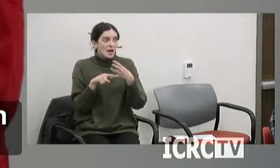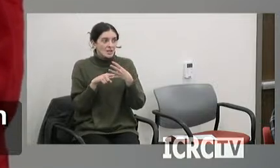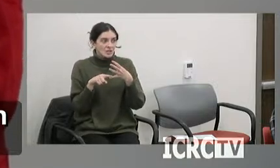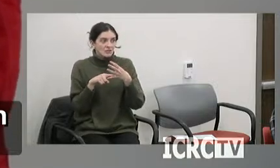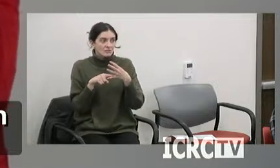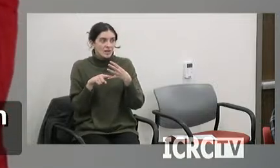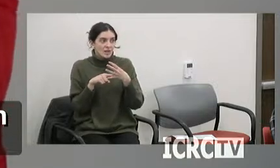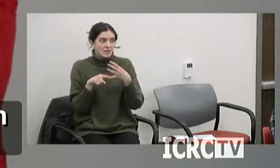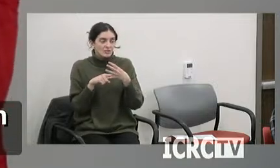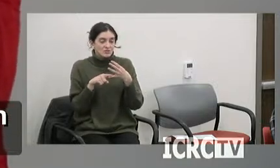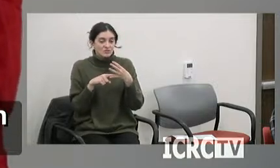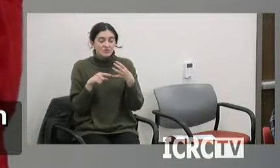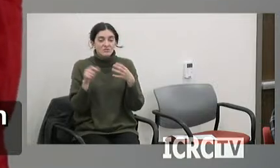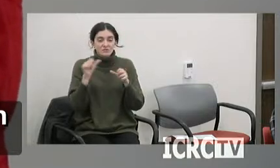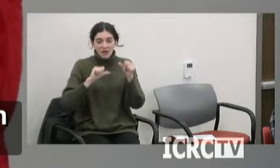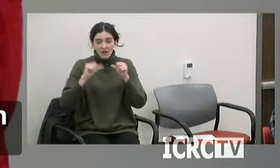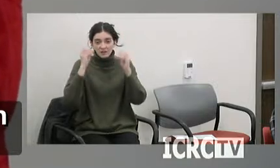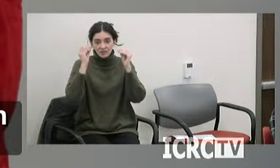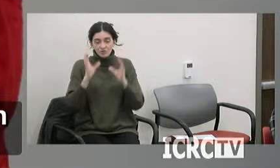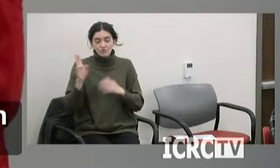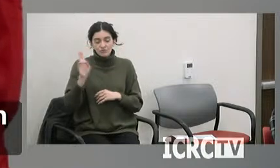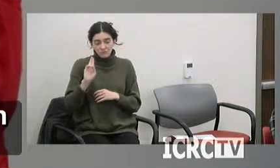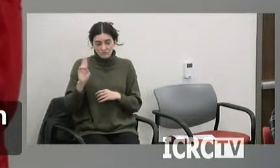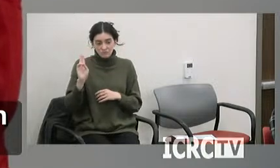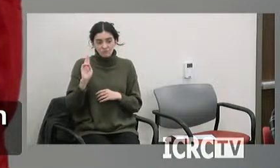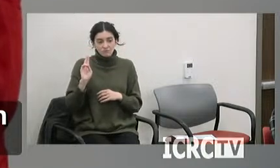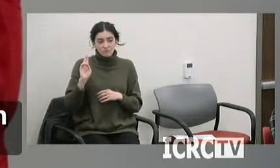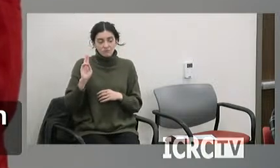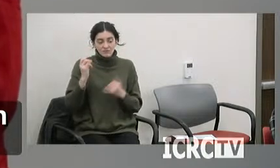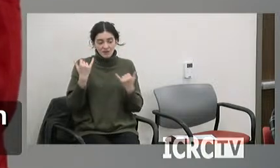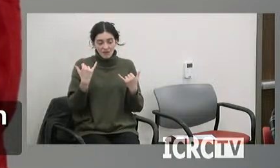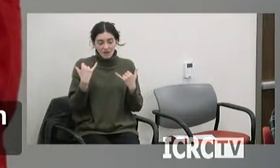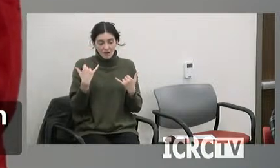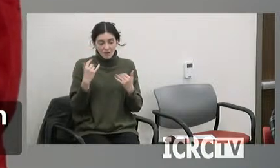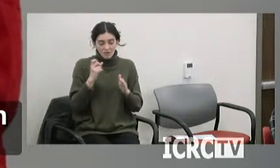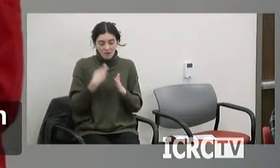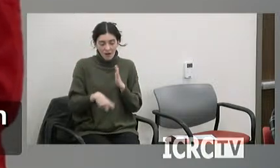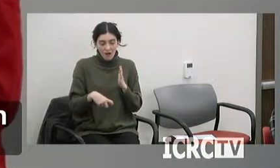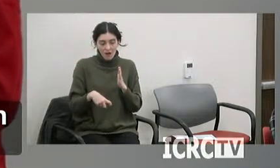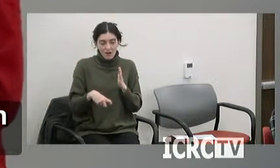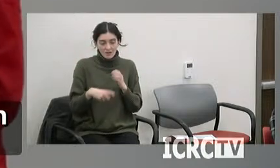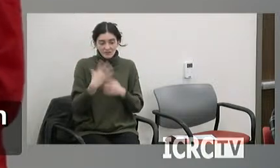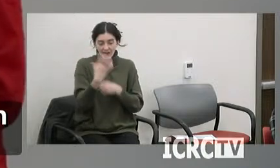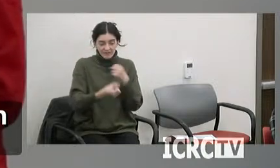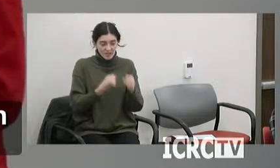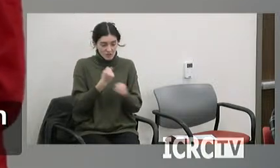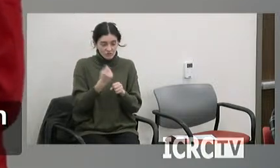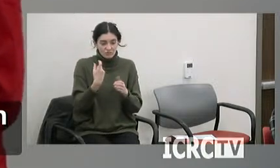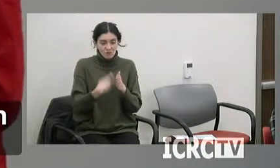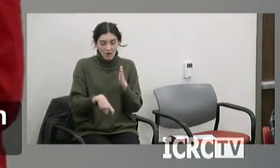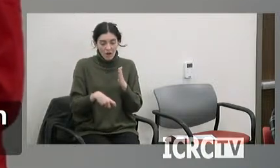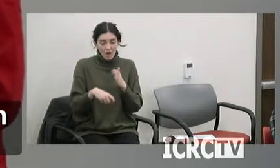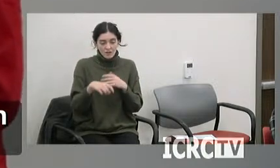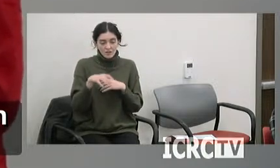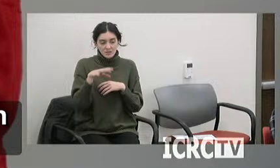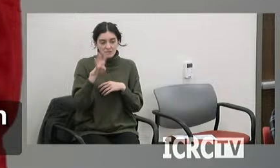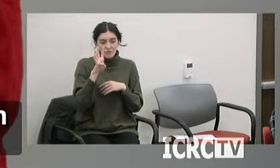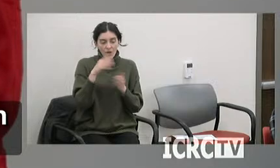been well received. That's coming down to 5 years at